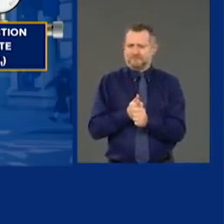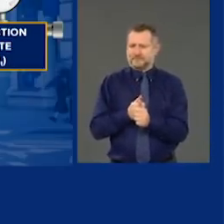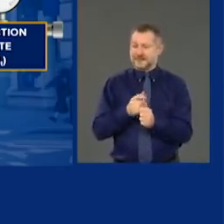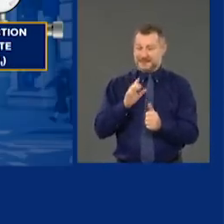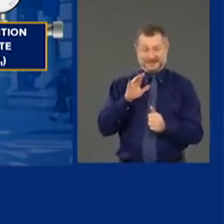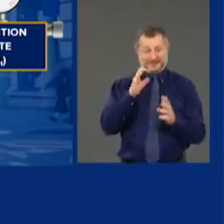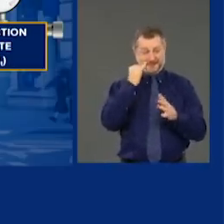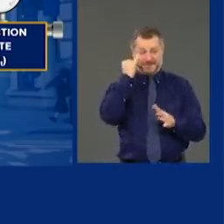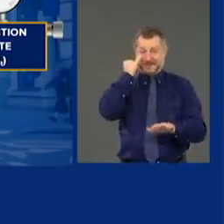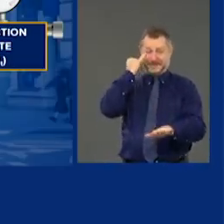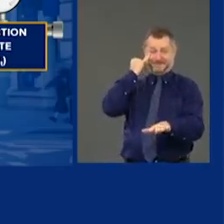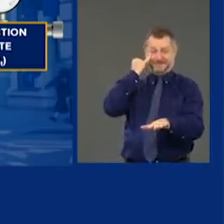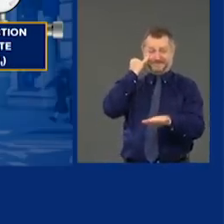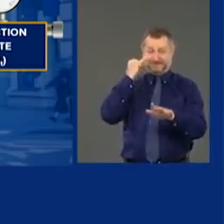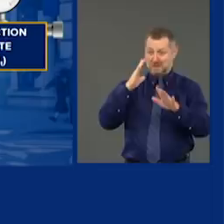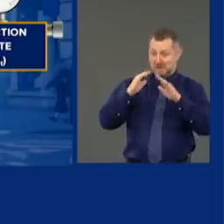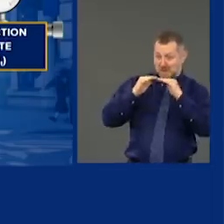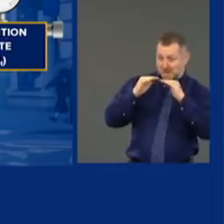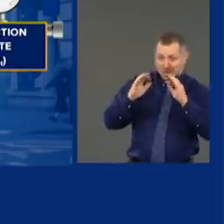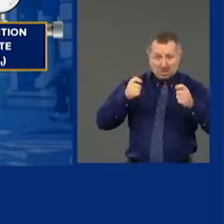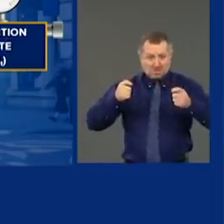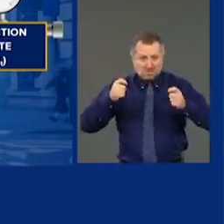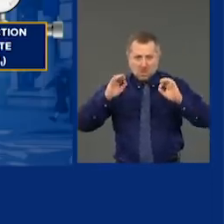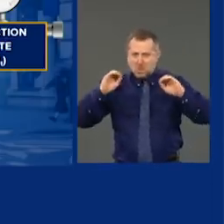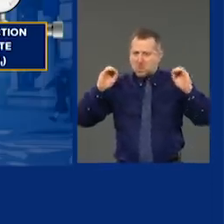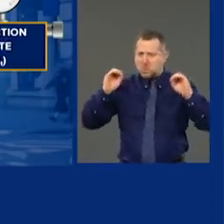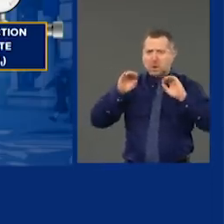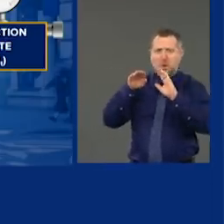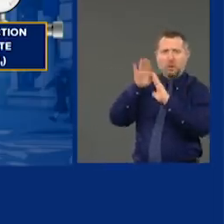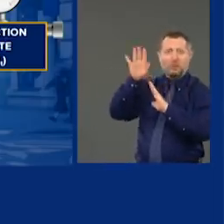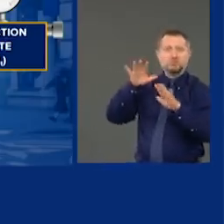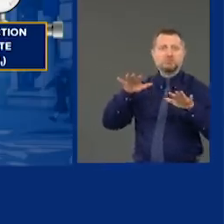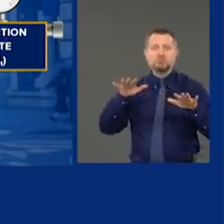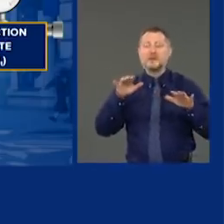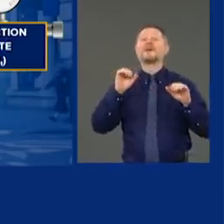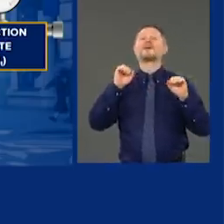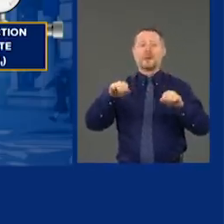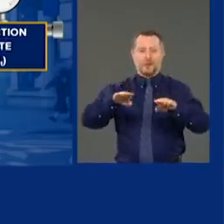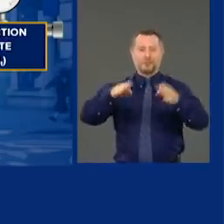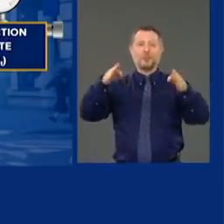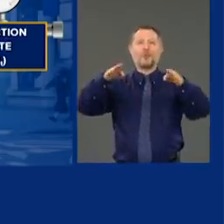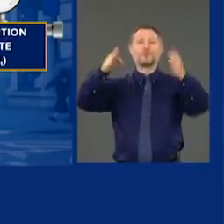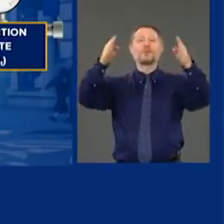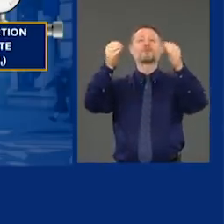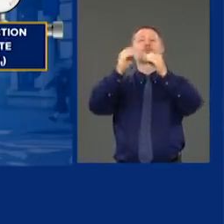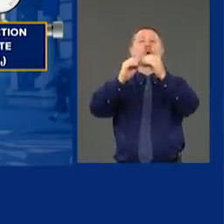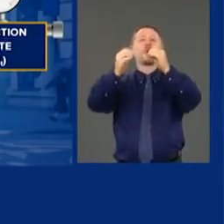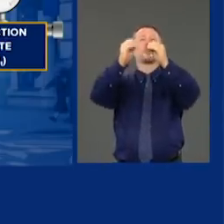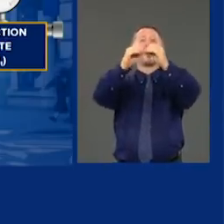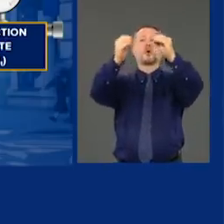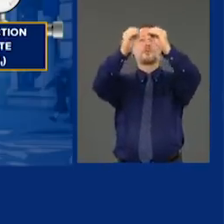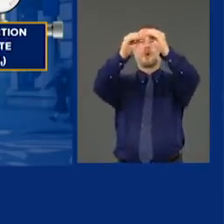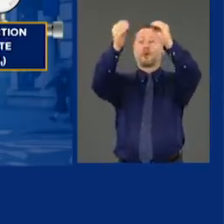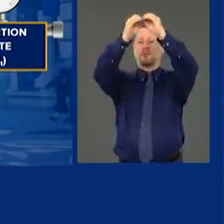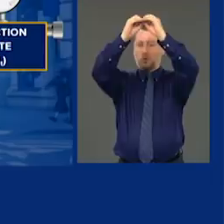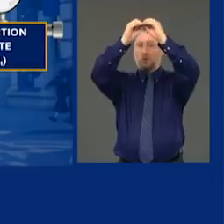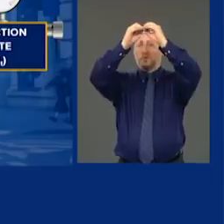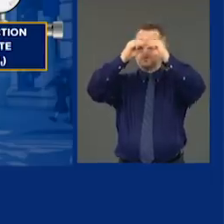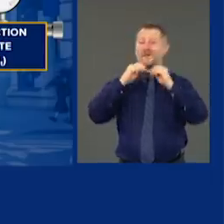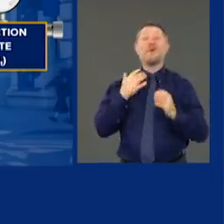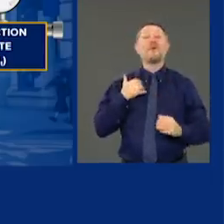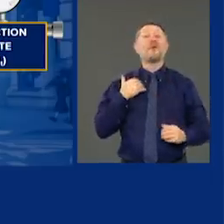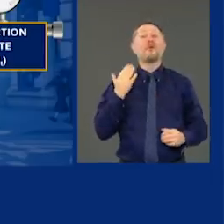staying down low, then you can open the valve more. Why do the valves stay down low? Because people